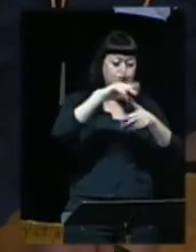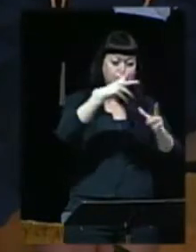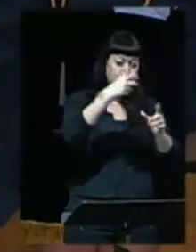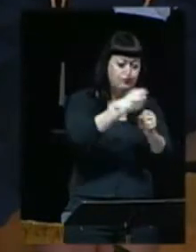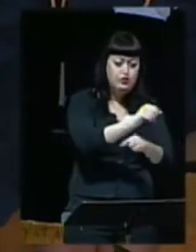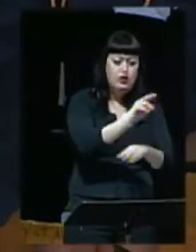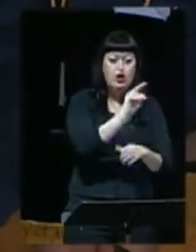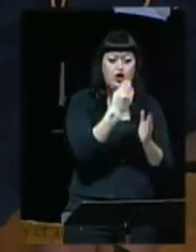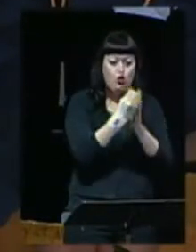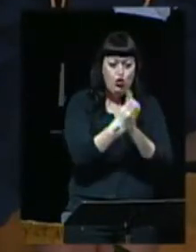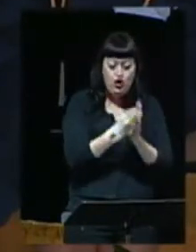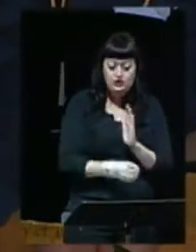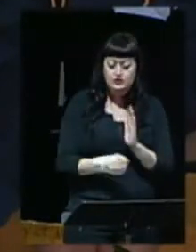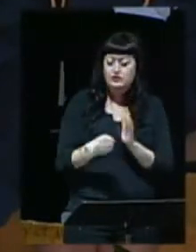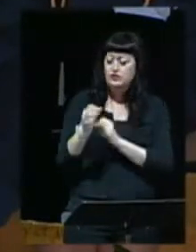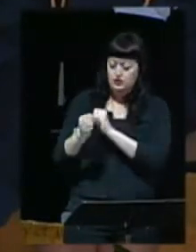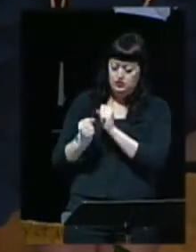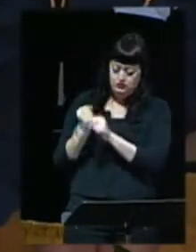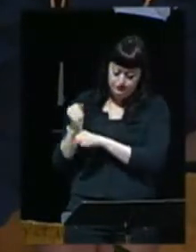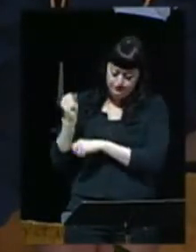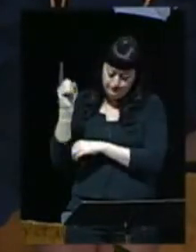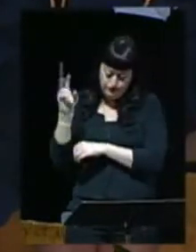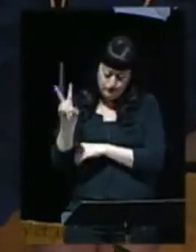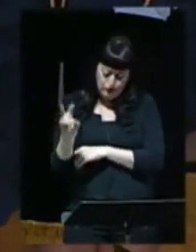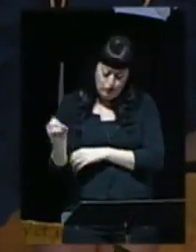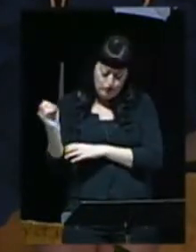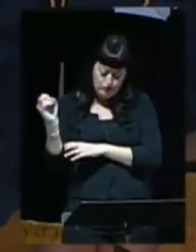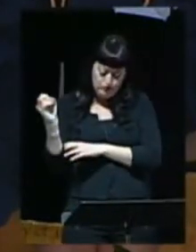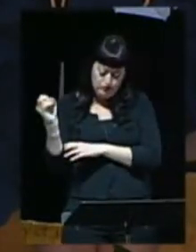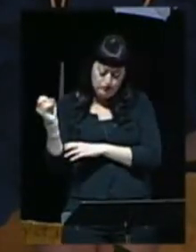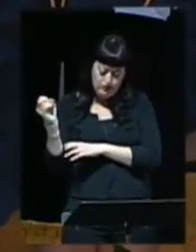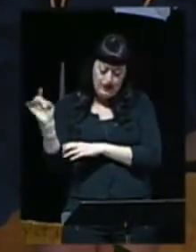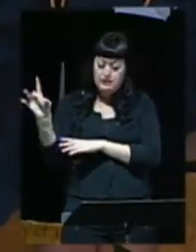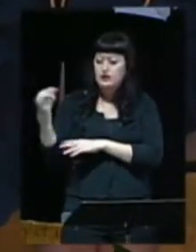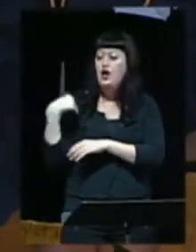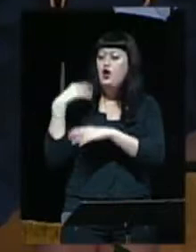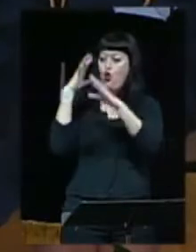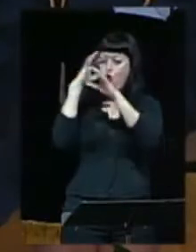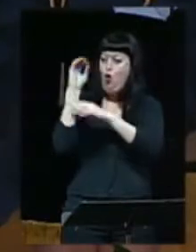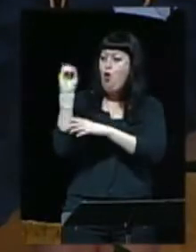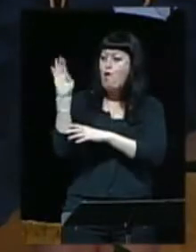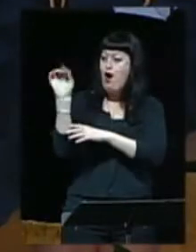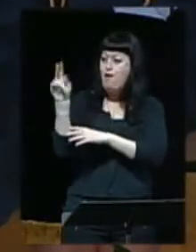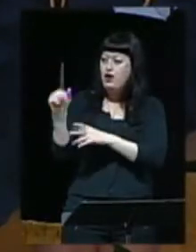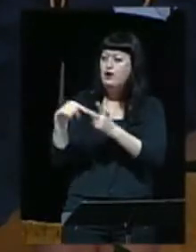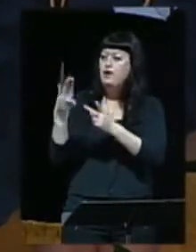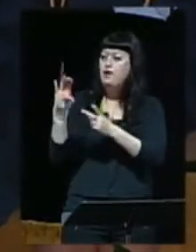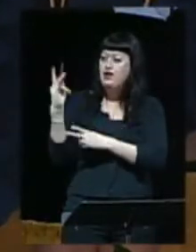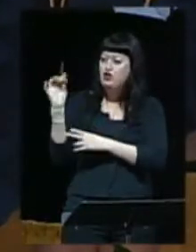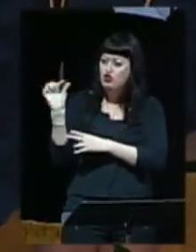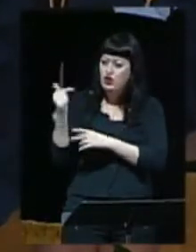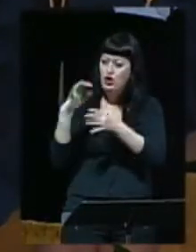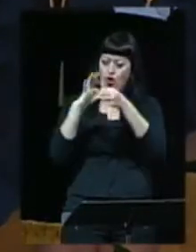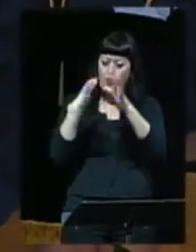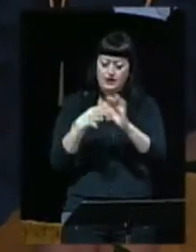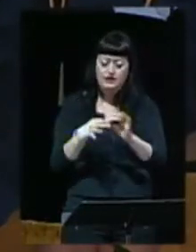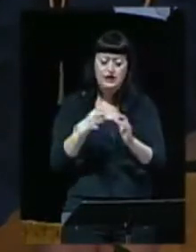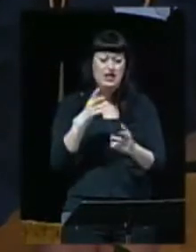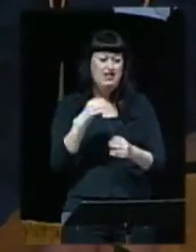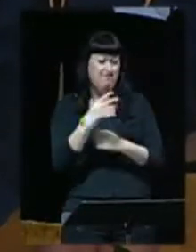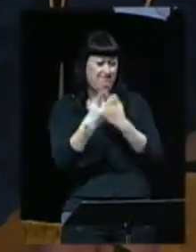change with the election of Barack Obama and with the Beijing Olympics. And in 2012, the world was supposed to